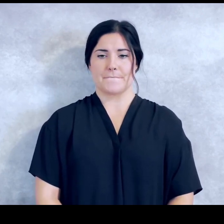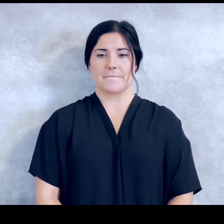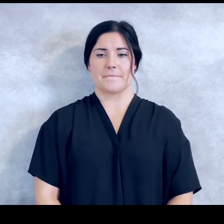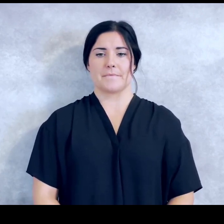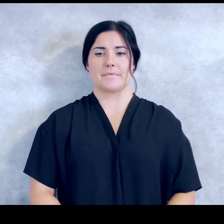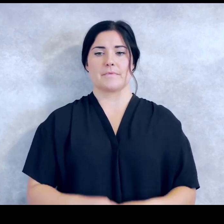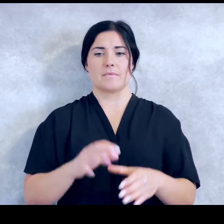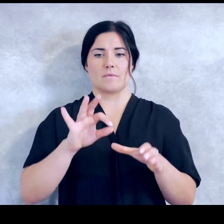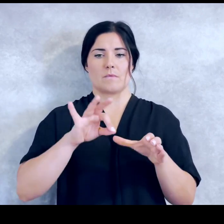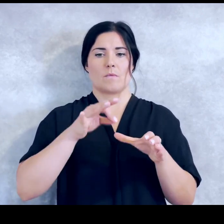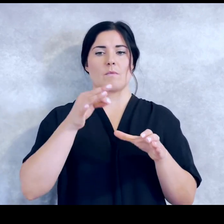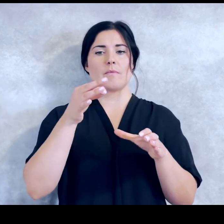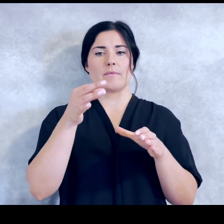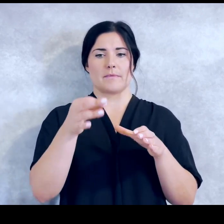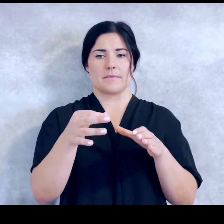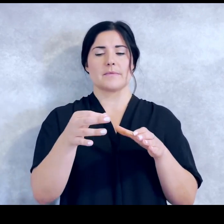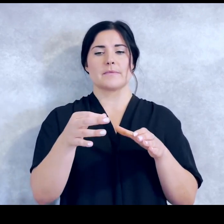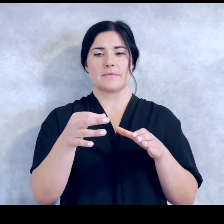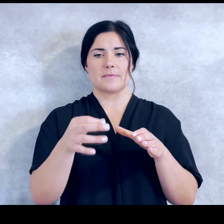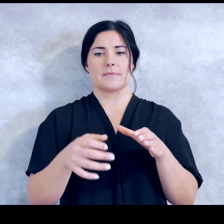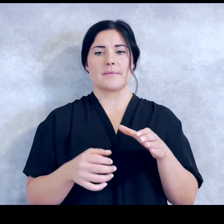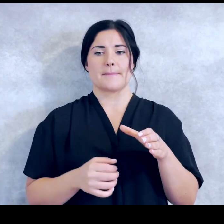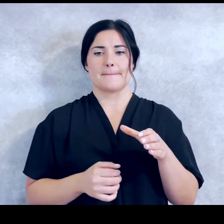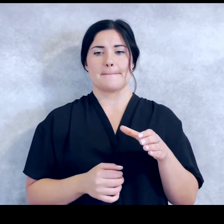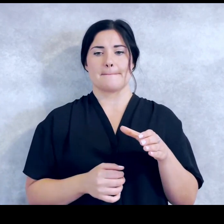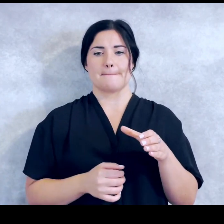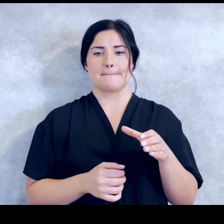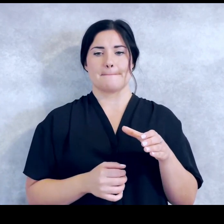Very carefully, would you open up the top of your cup?